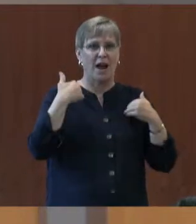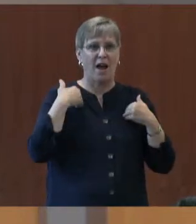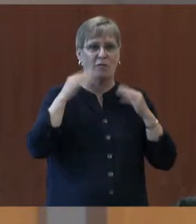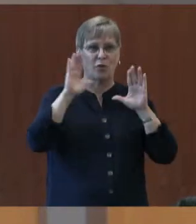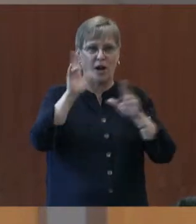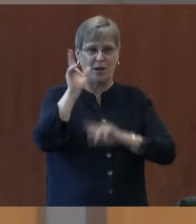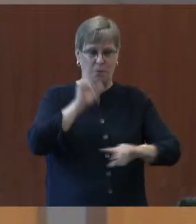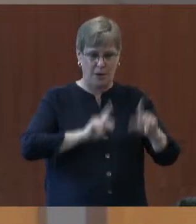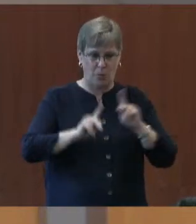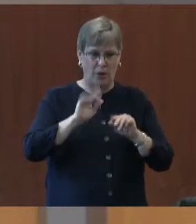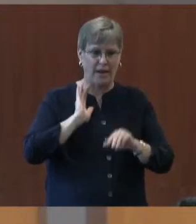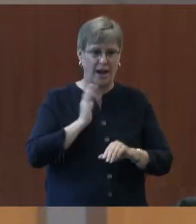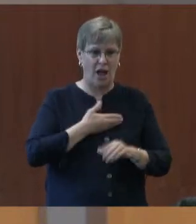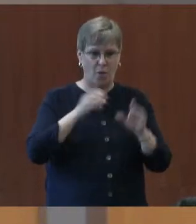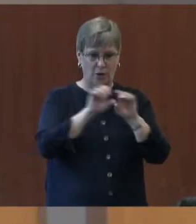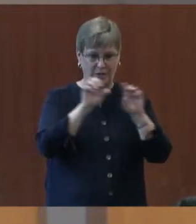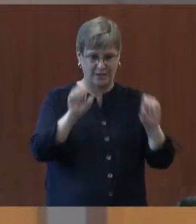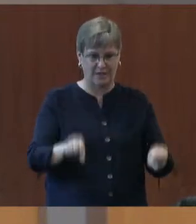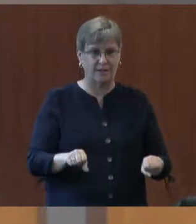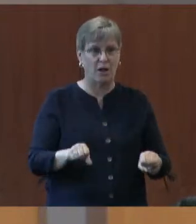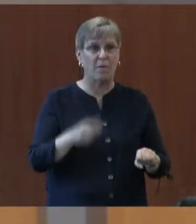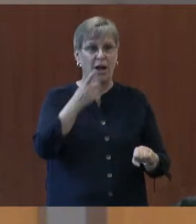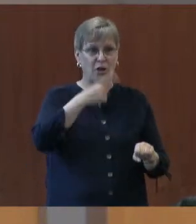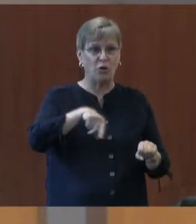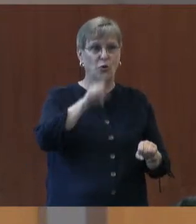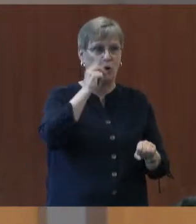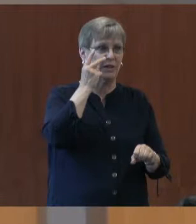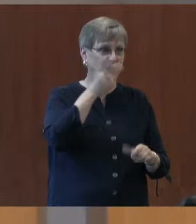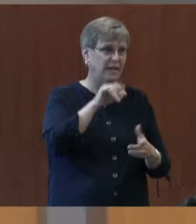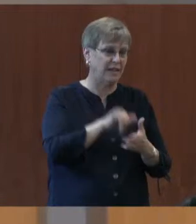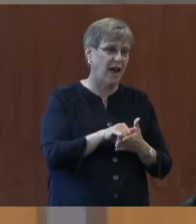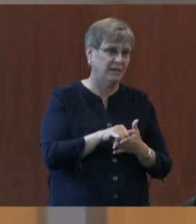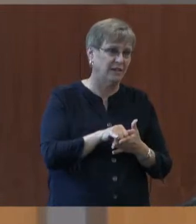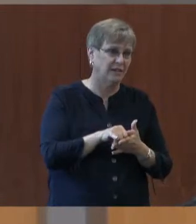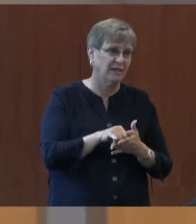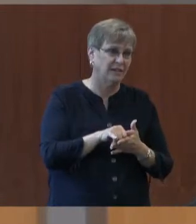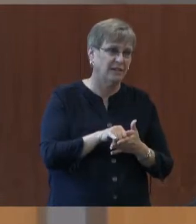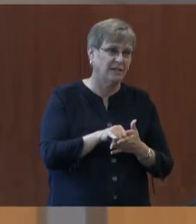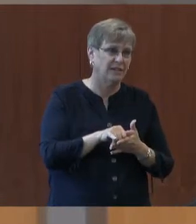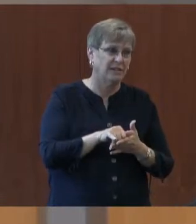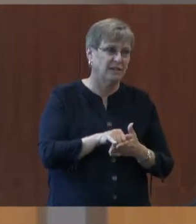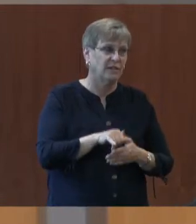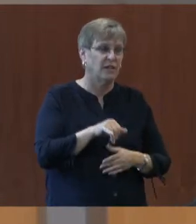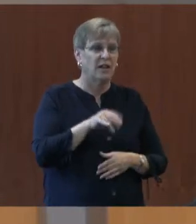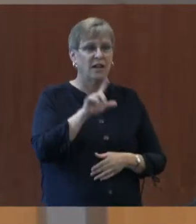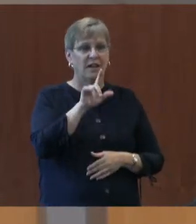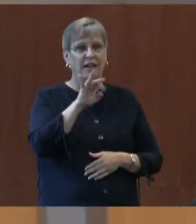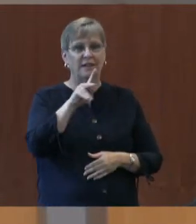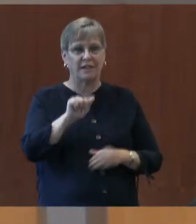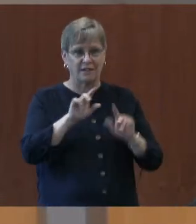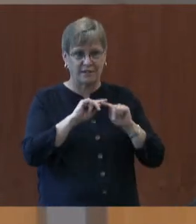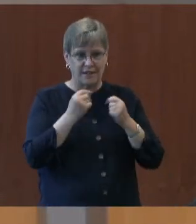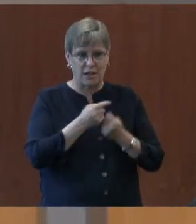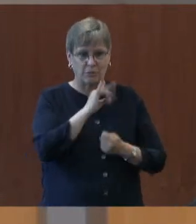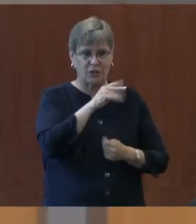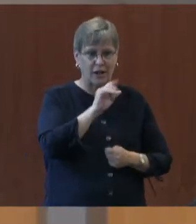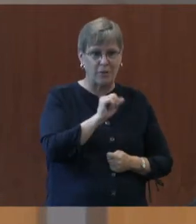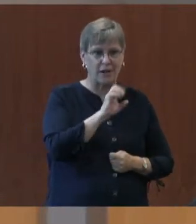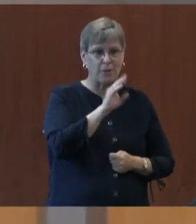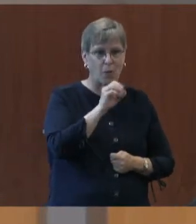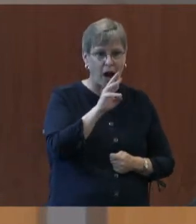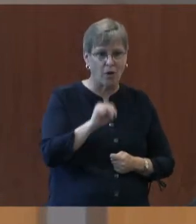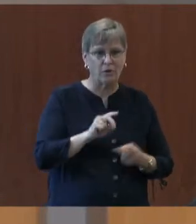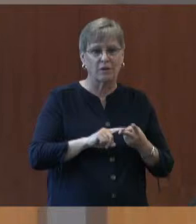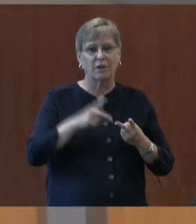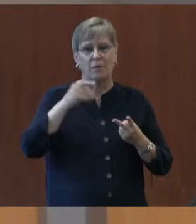in our system, and you will get to see that. And I mean, her team, Jamie Brown